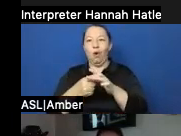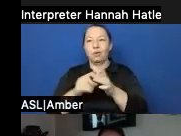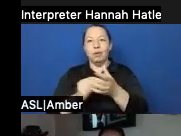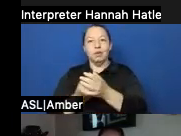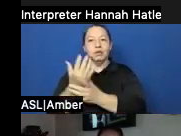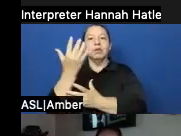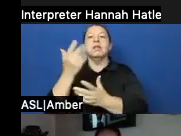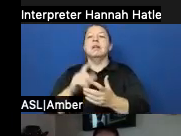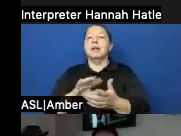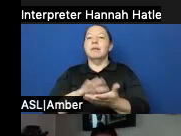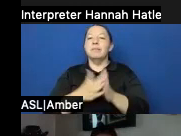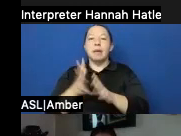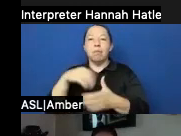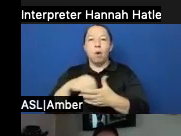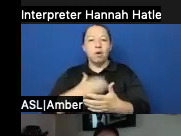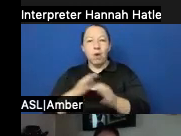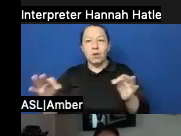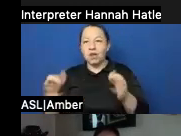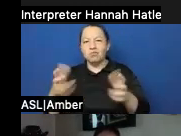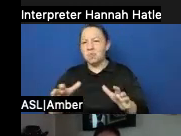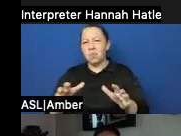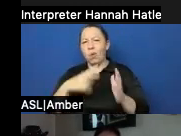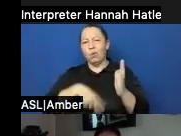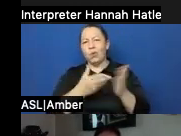movement. I don't want to read through all of the